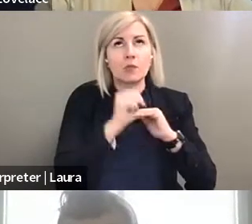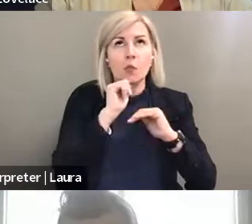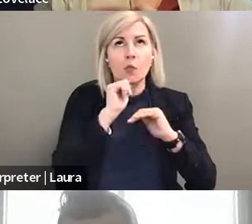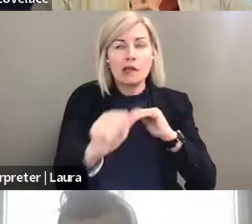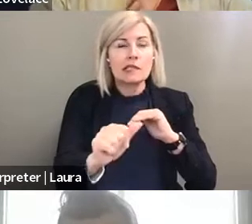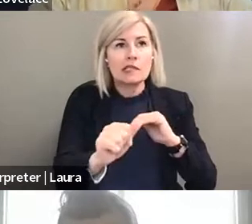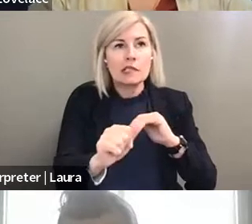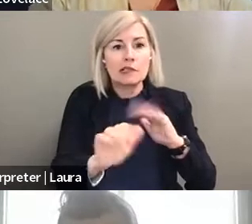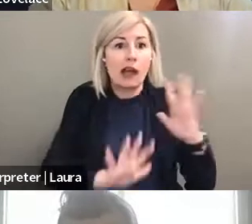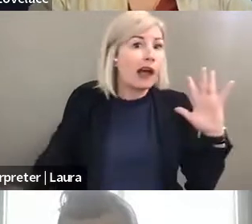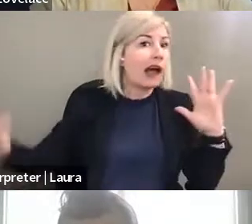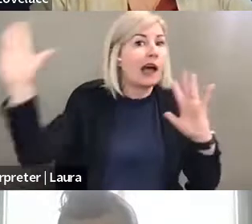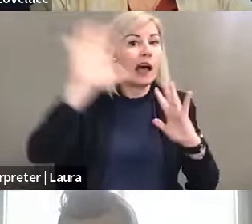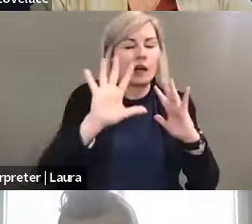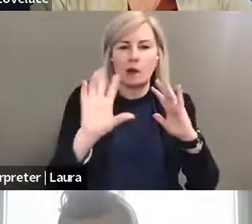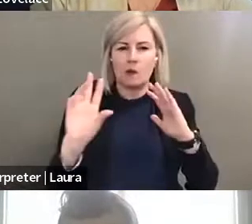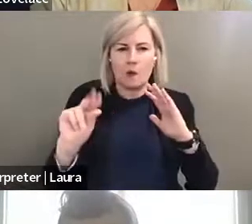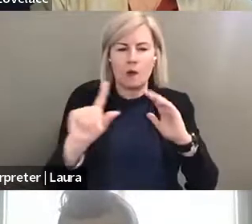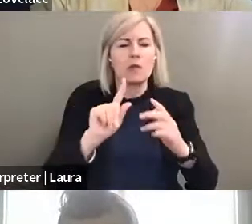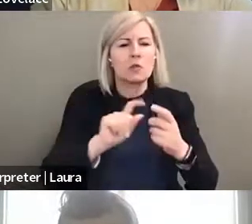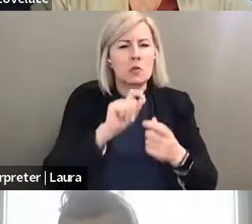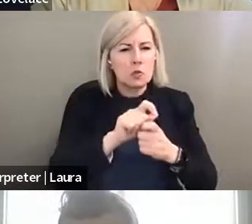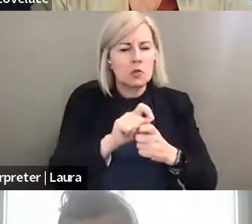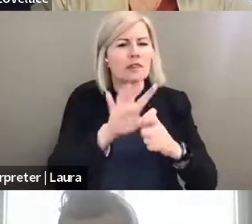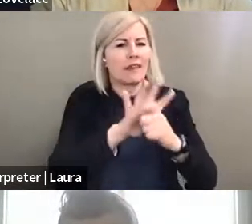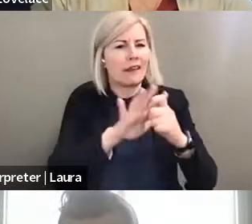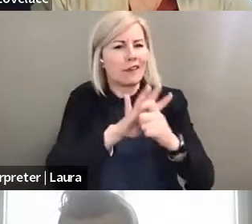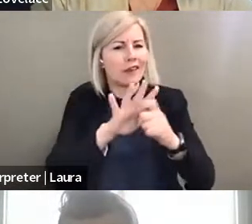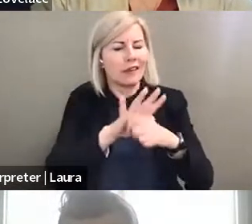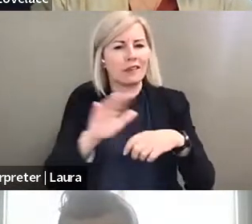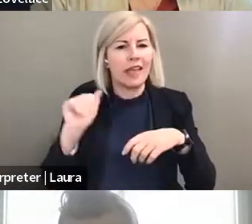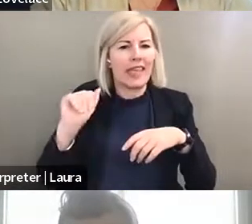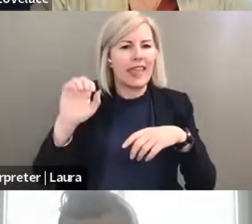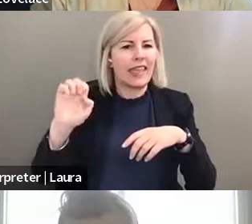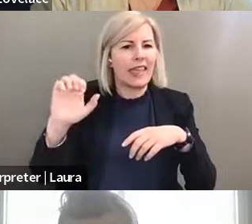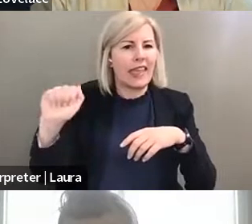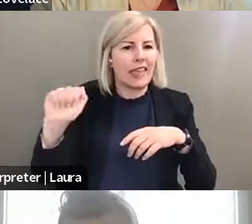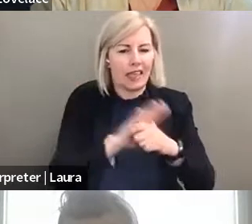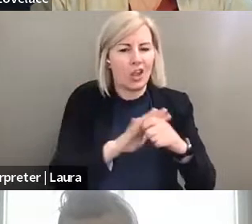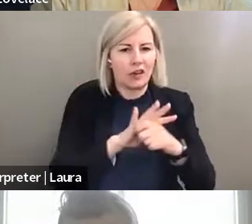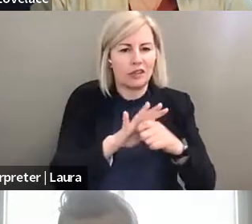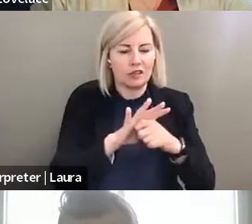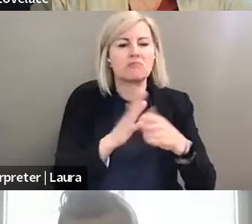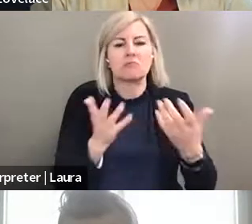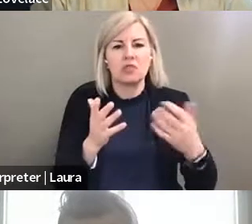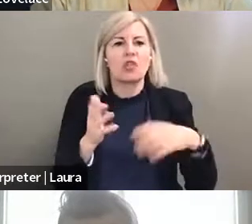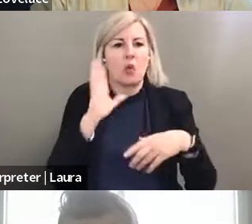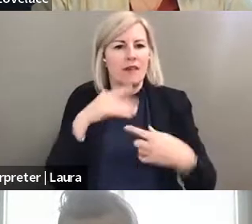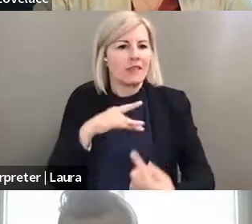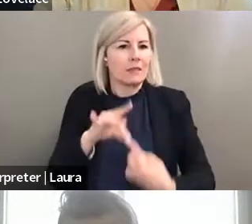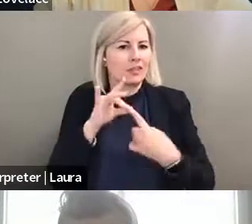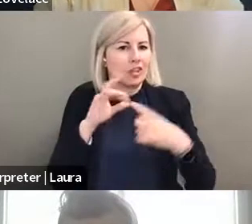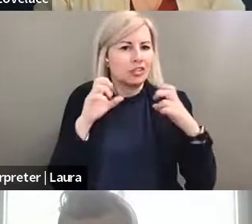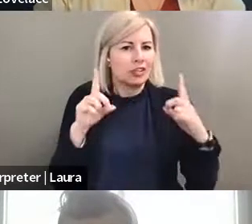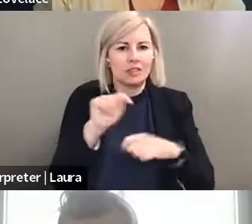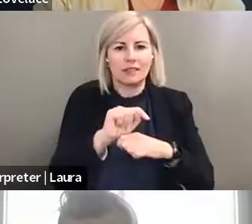but it was in certain area education agency or AEA areas. So there's going to be a special education